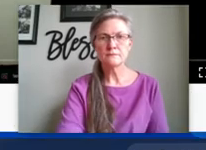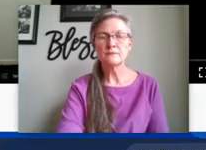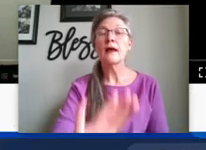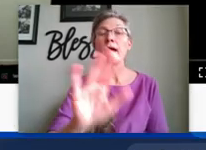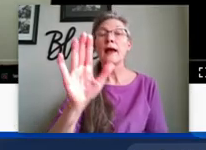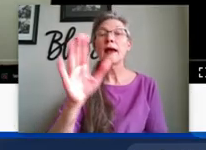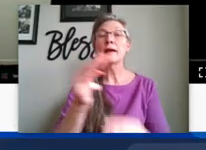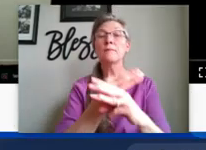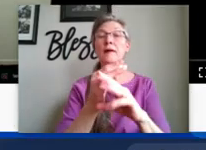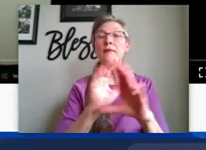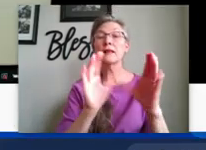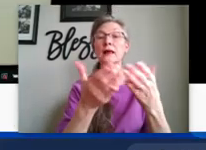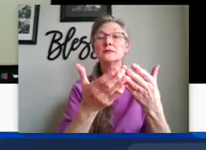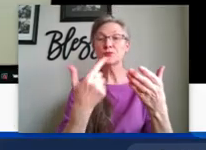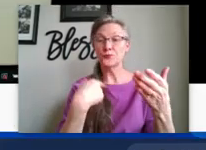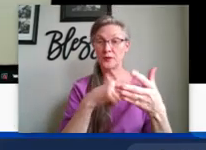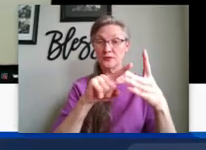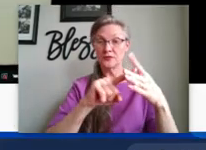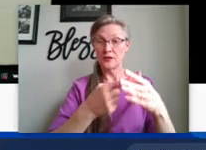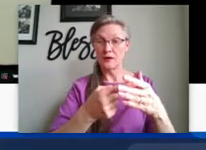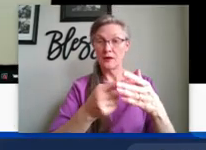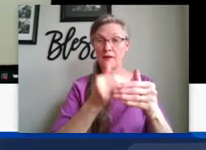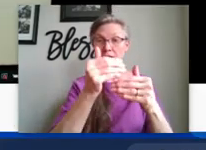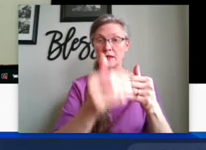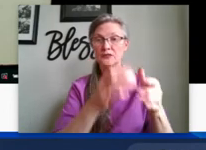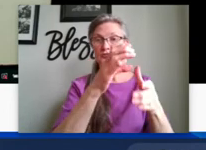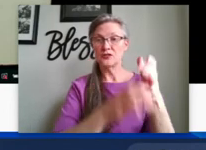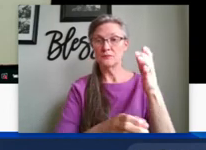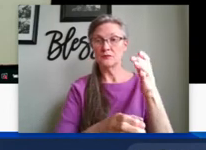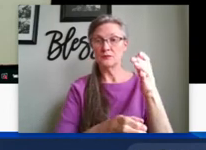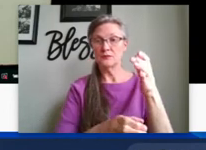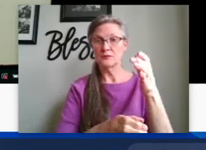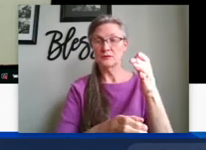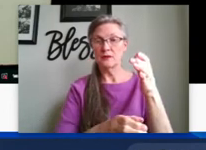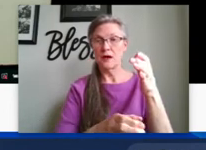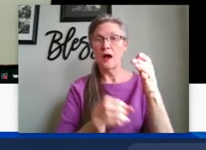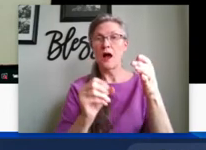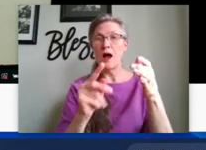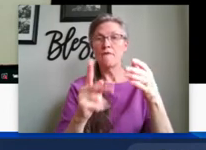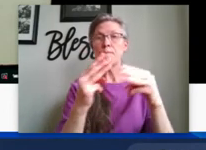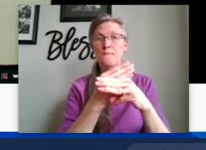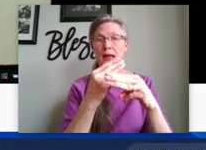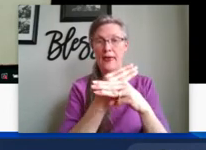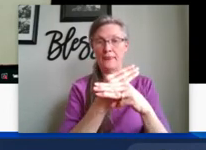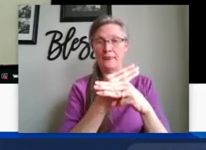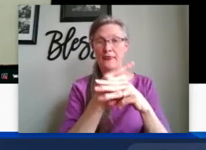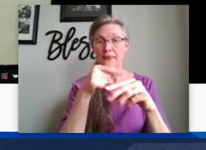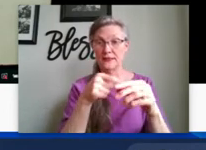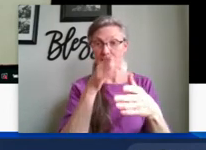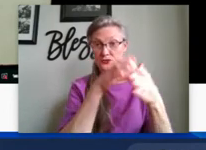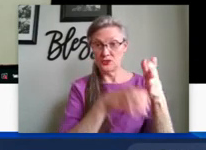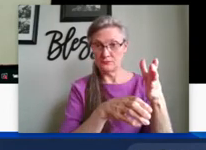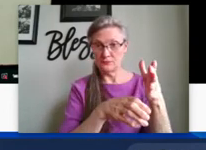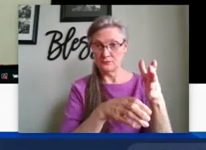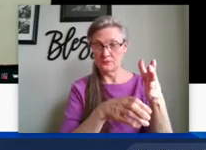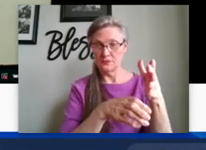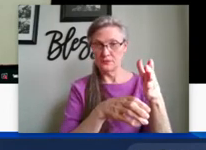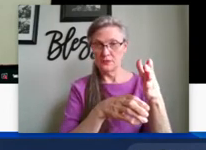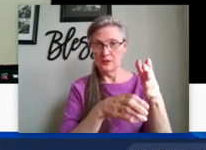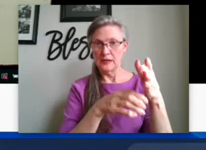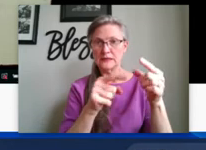Hey math class, so we are starting our next chapter of math. So this chapter is